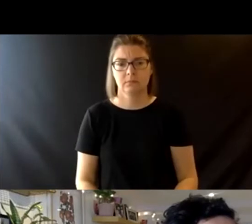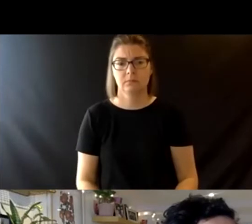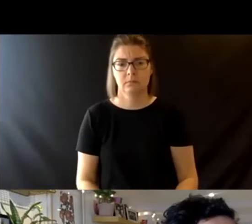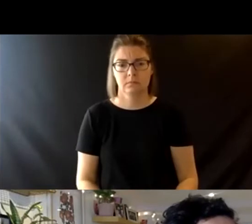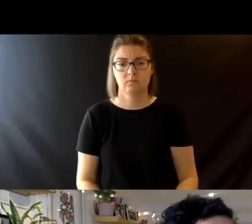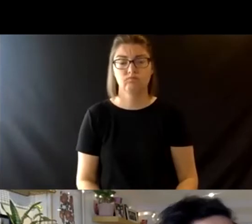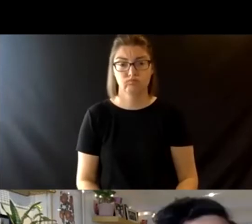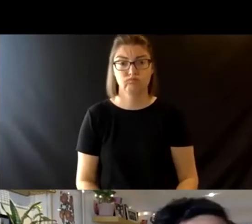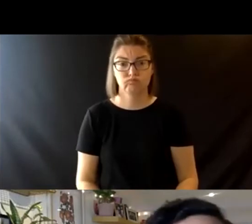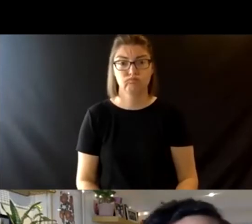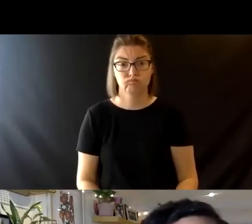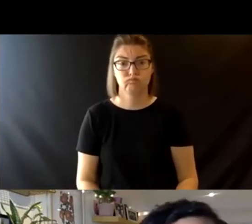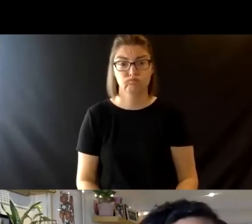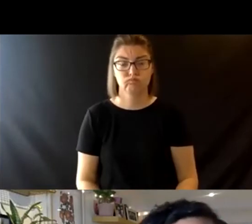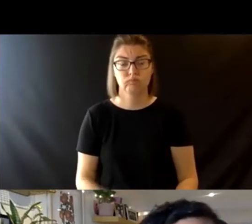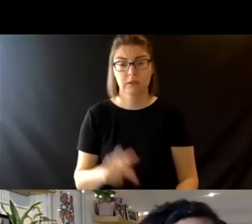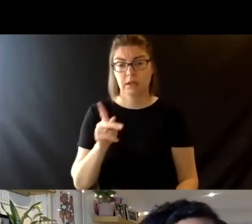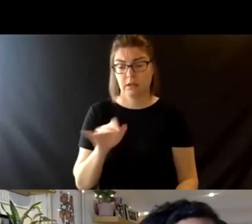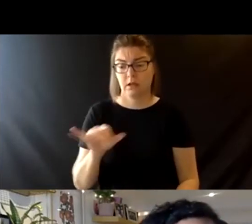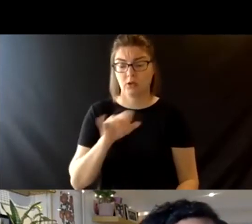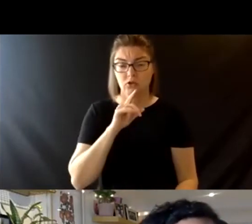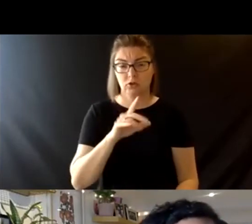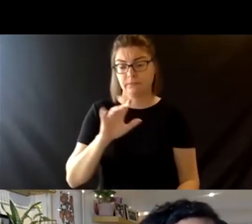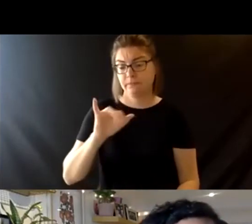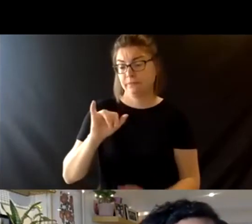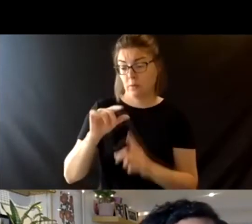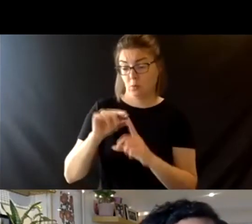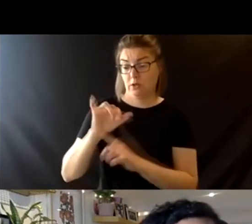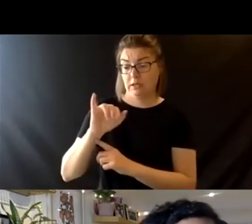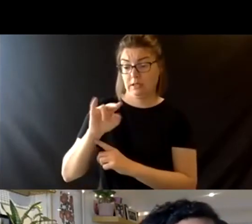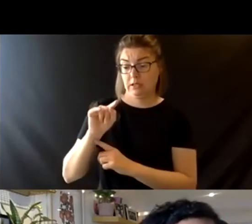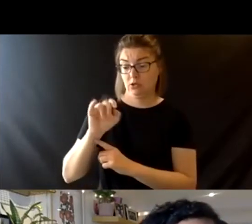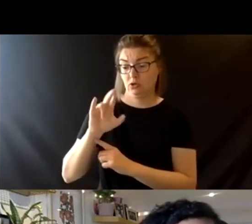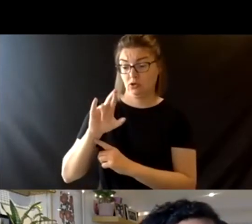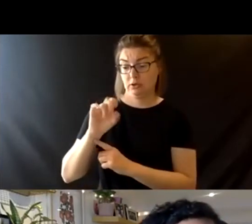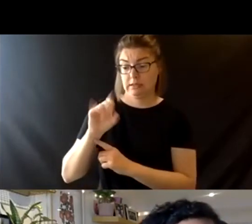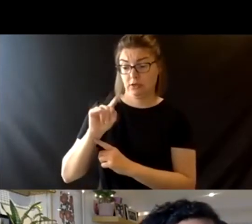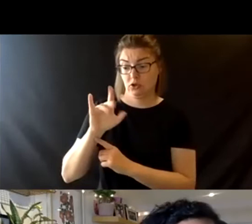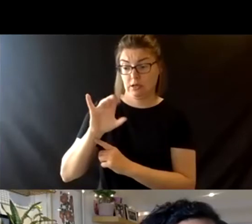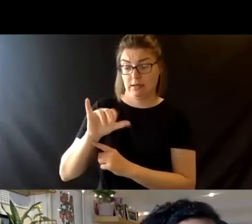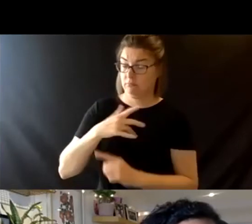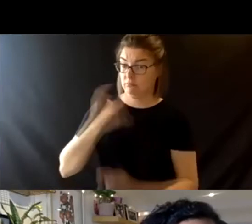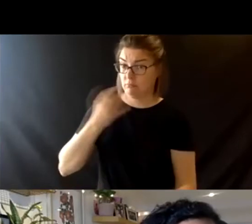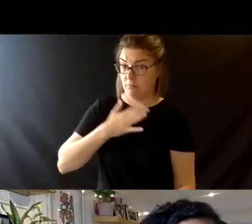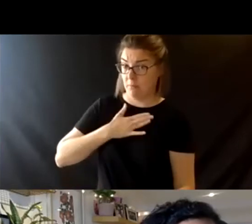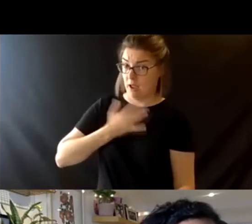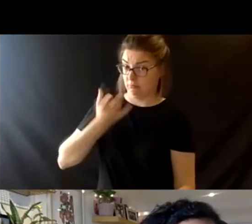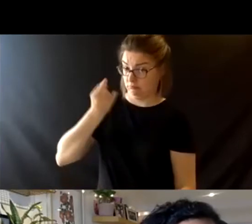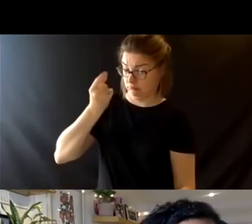Sure. So intersectionality, as I understand it, is...